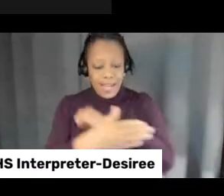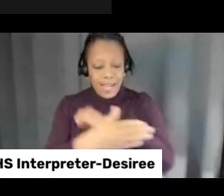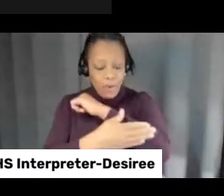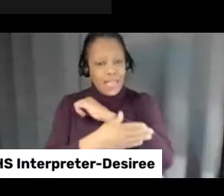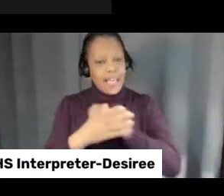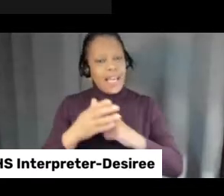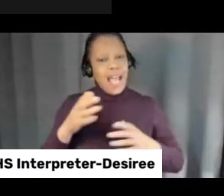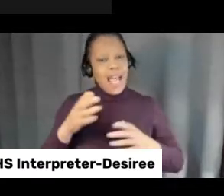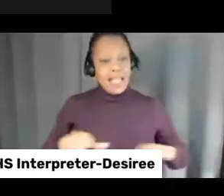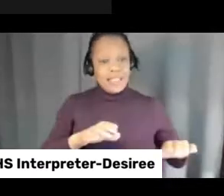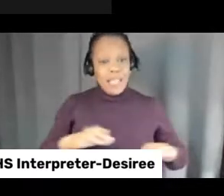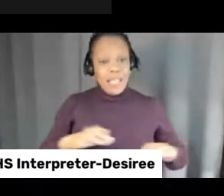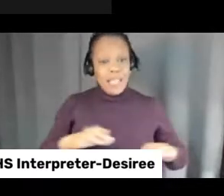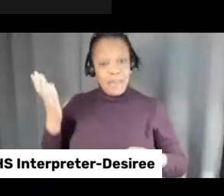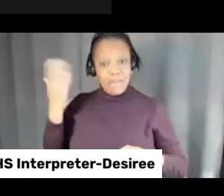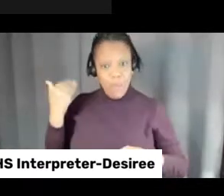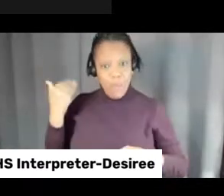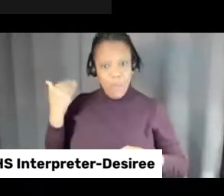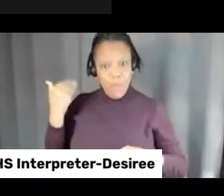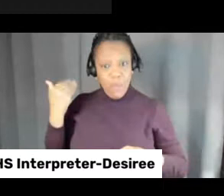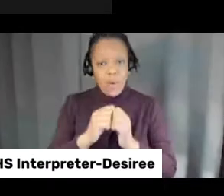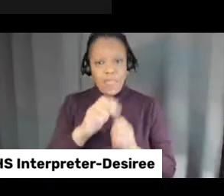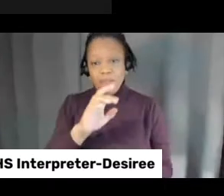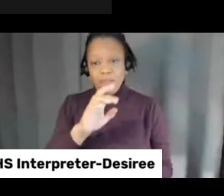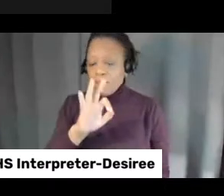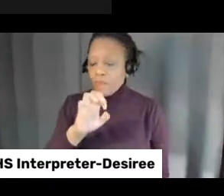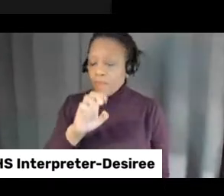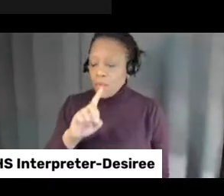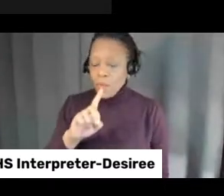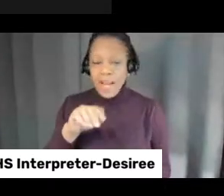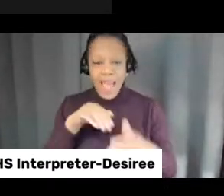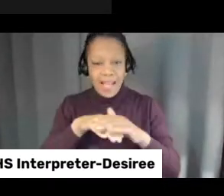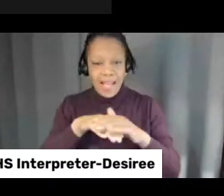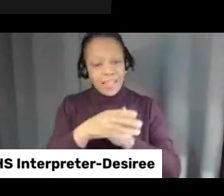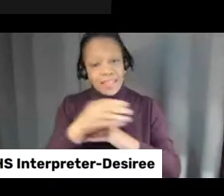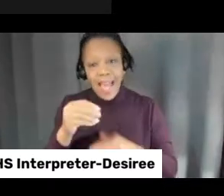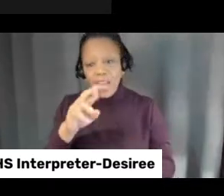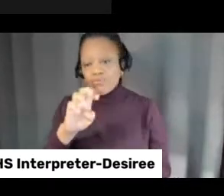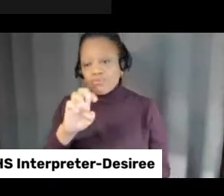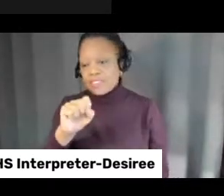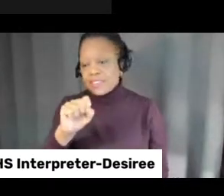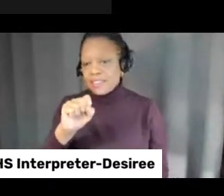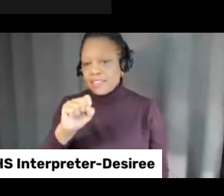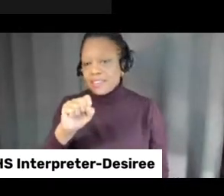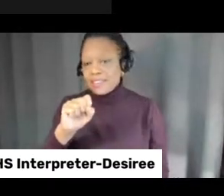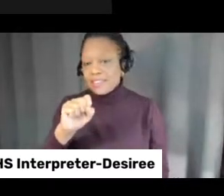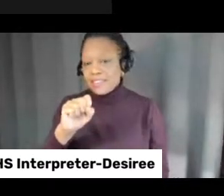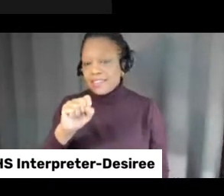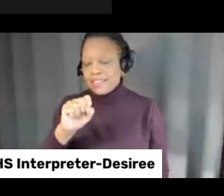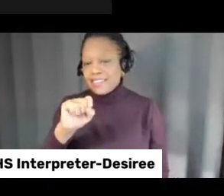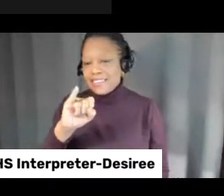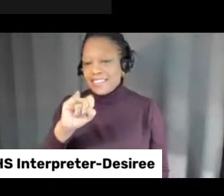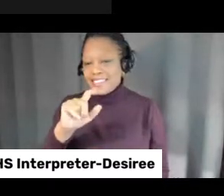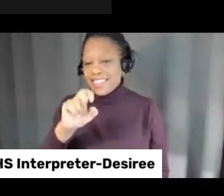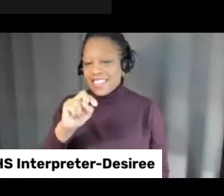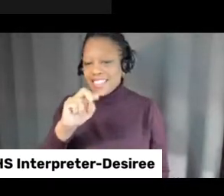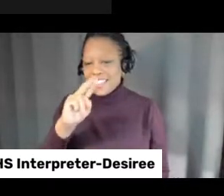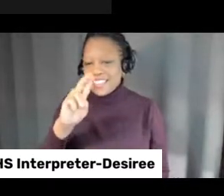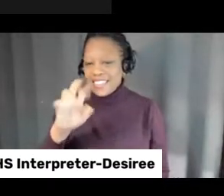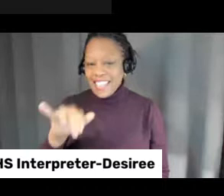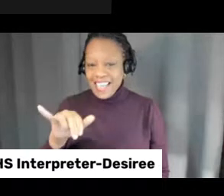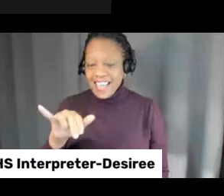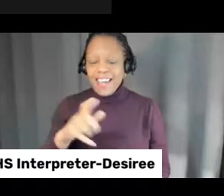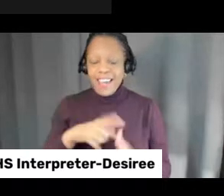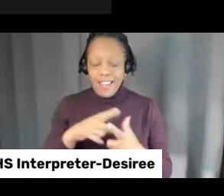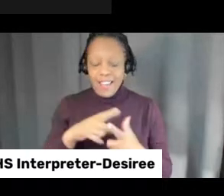regards to food access and food resiliency. So we'll jump into doing an overview specifically